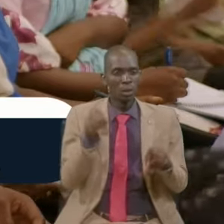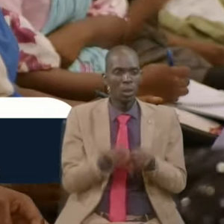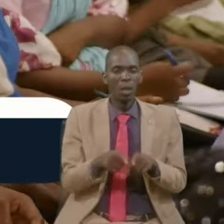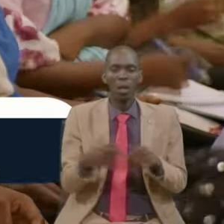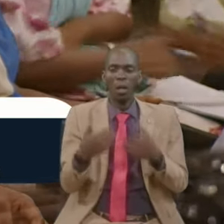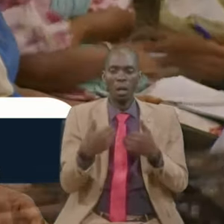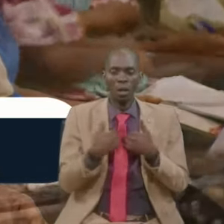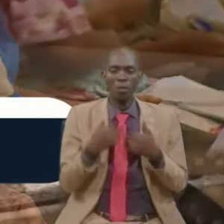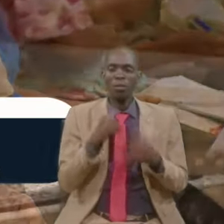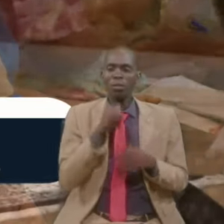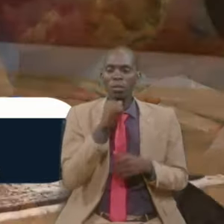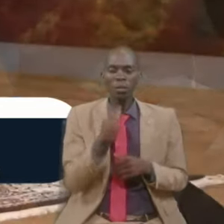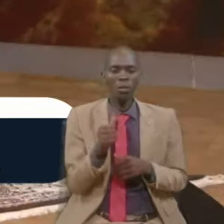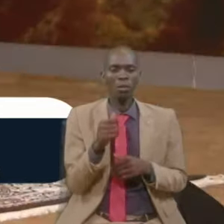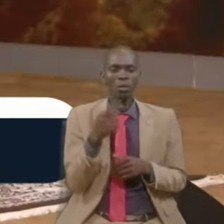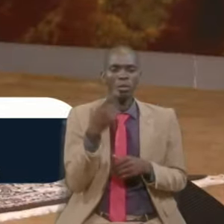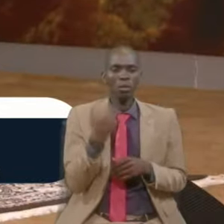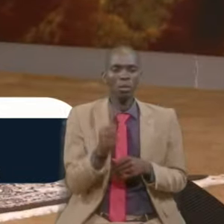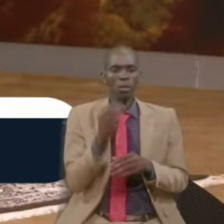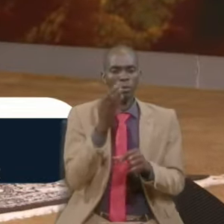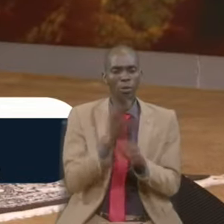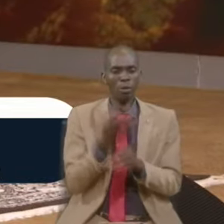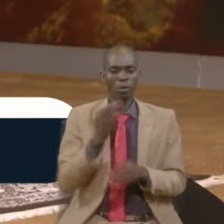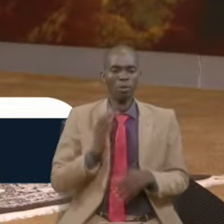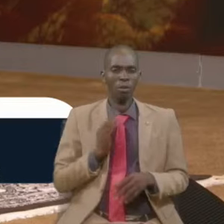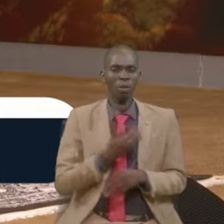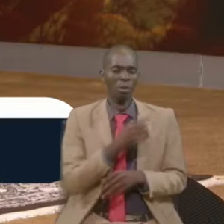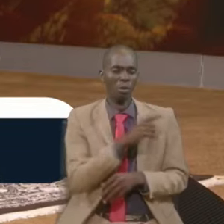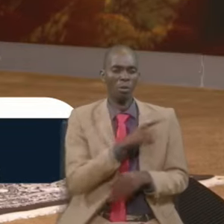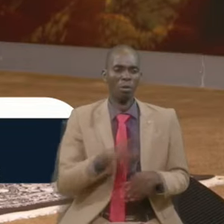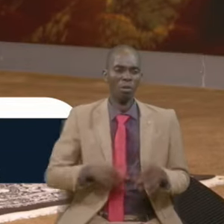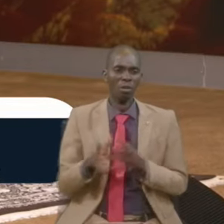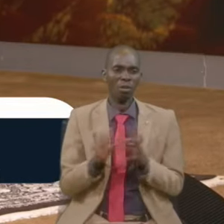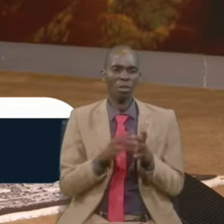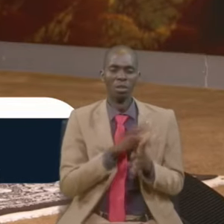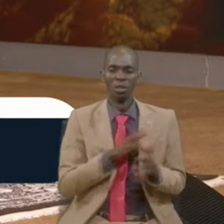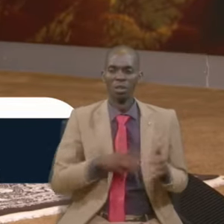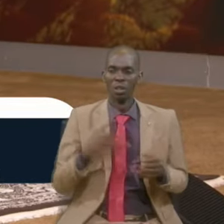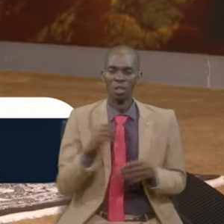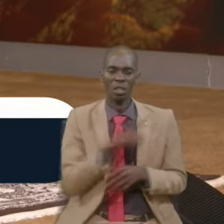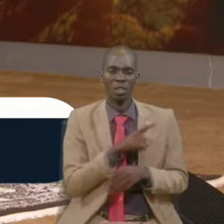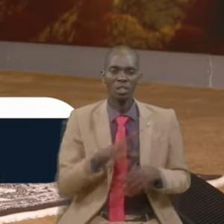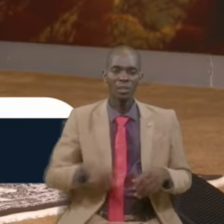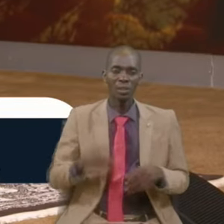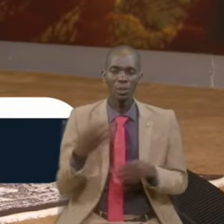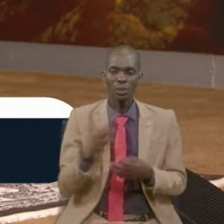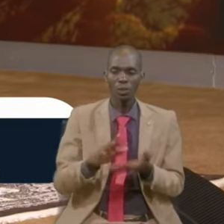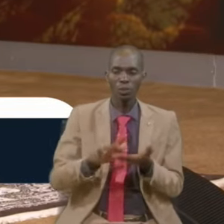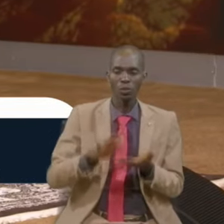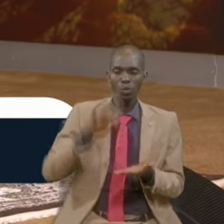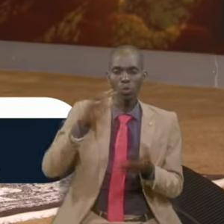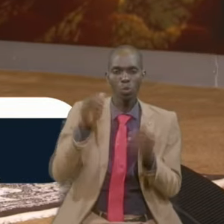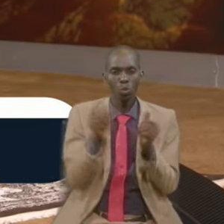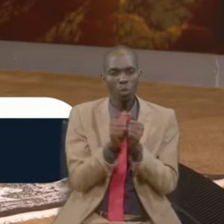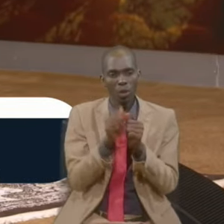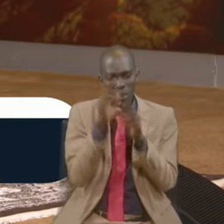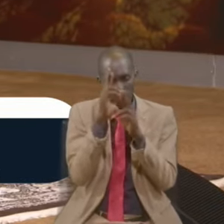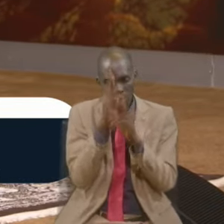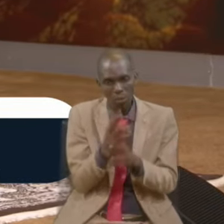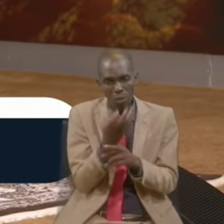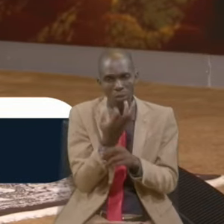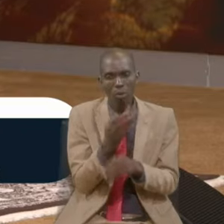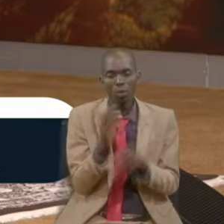have not the faith of our Lord Jesus Christ, the Lord of glory, with respect of